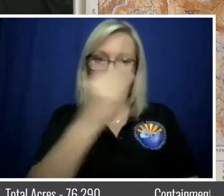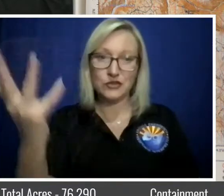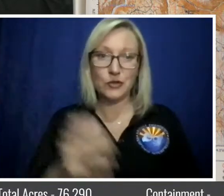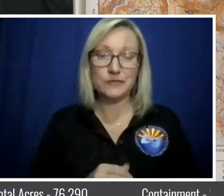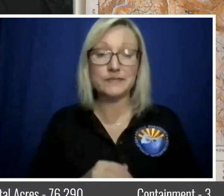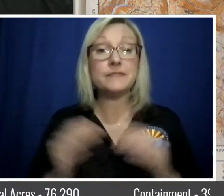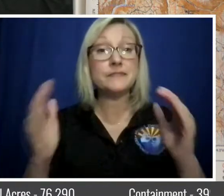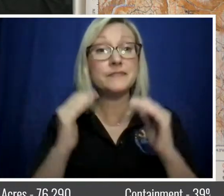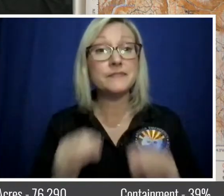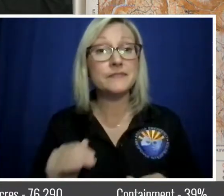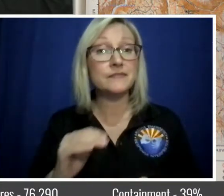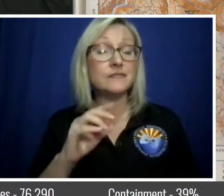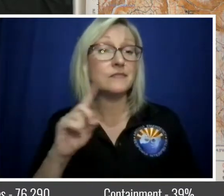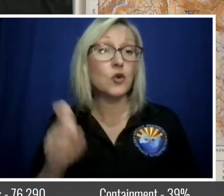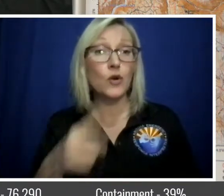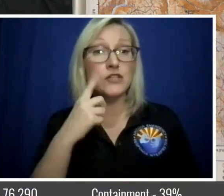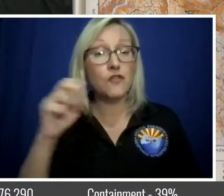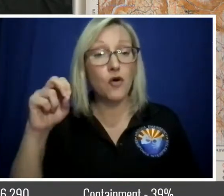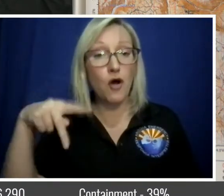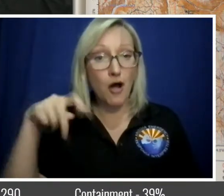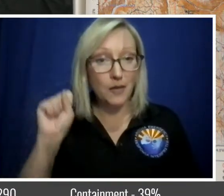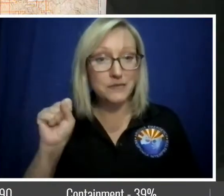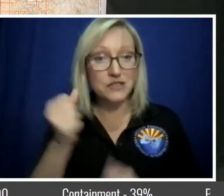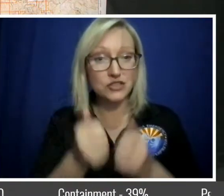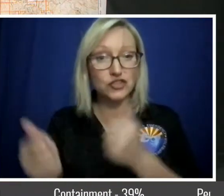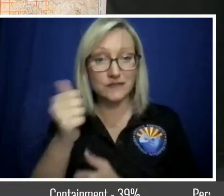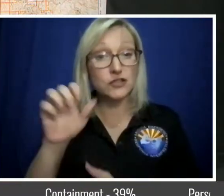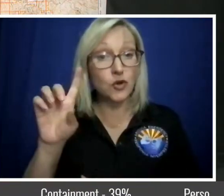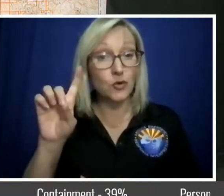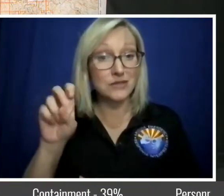our operations section chief, so we're going to bring back up Dave Saldivini.